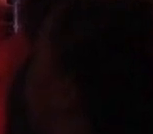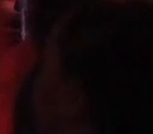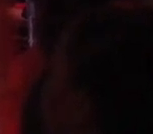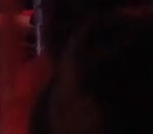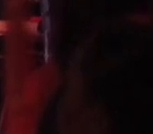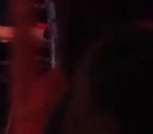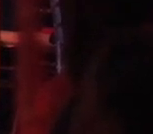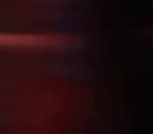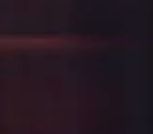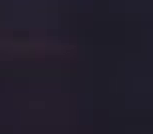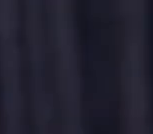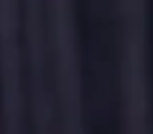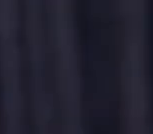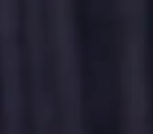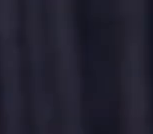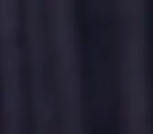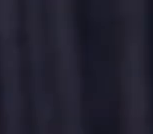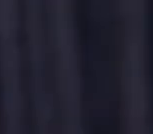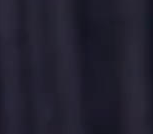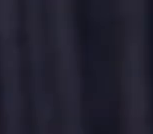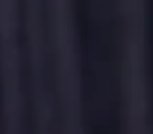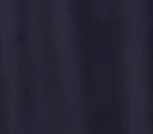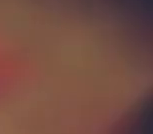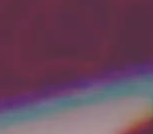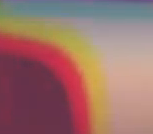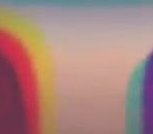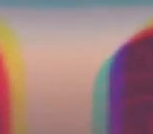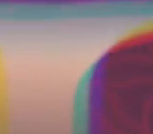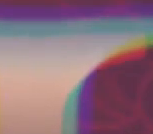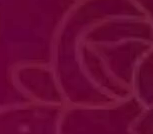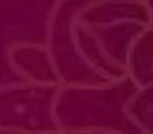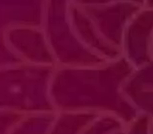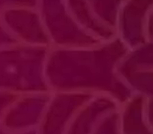contribute to this event by decorating the Arabian Nights more beautiful than ever before.